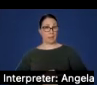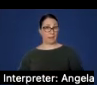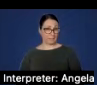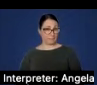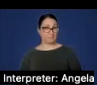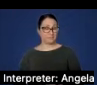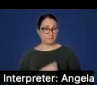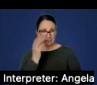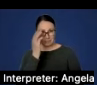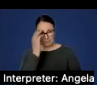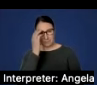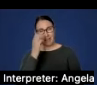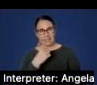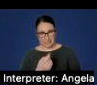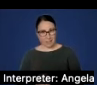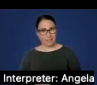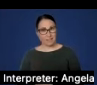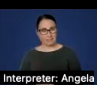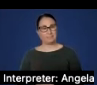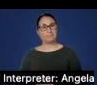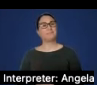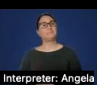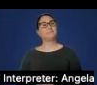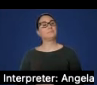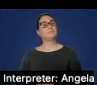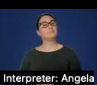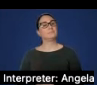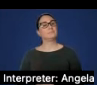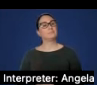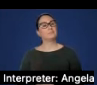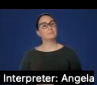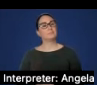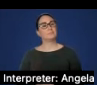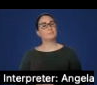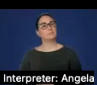They're going to get you back to the All right.